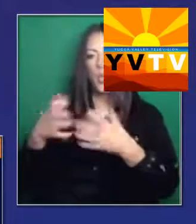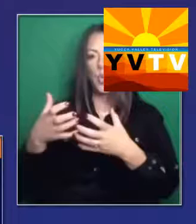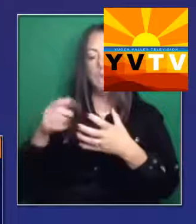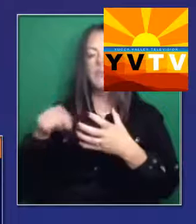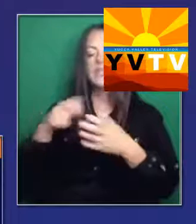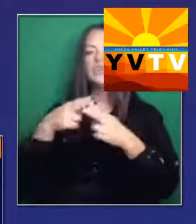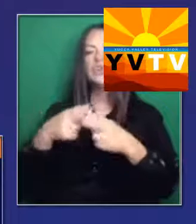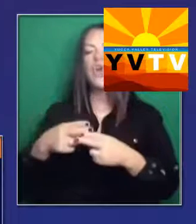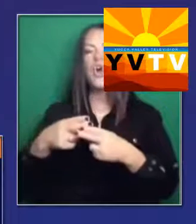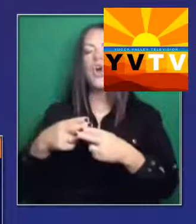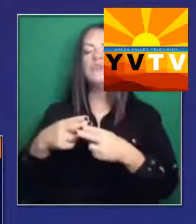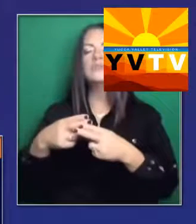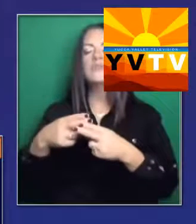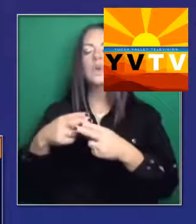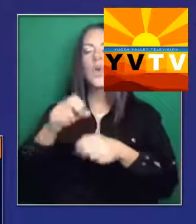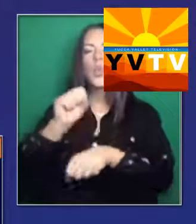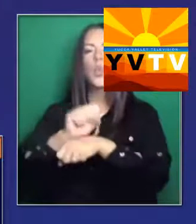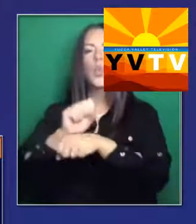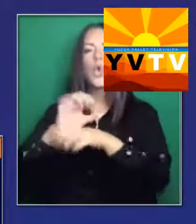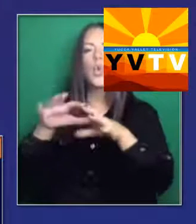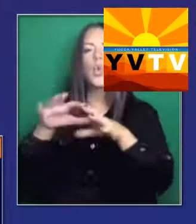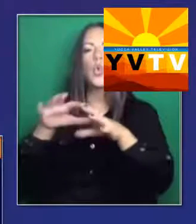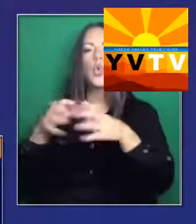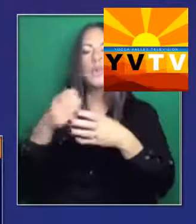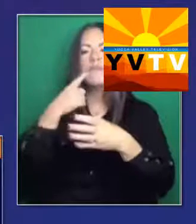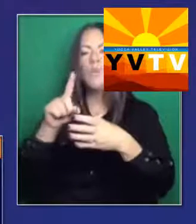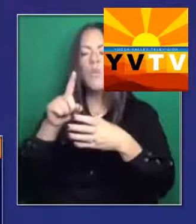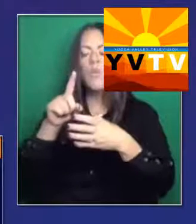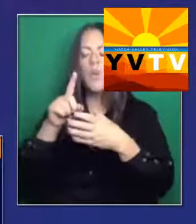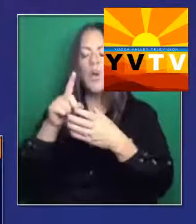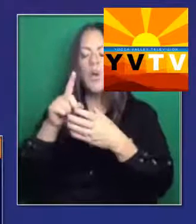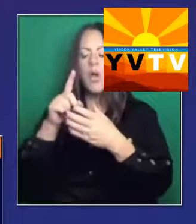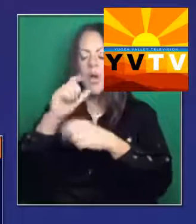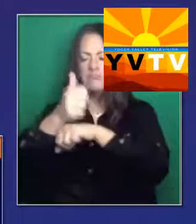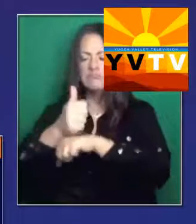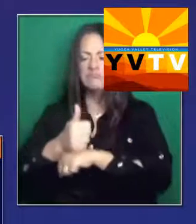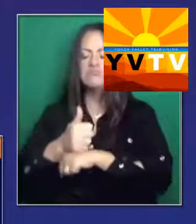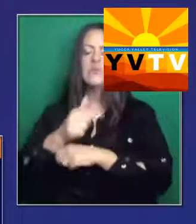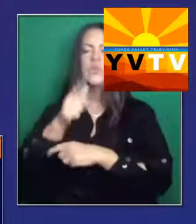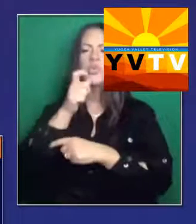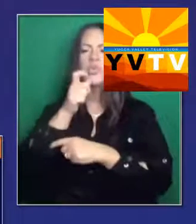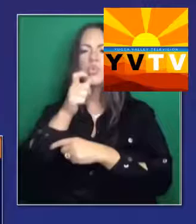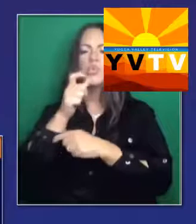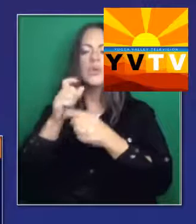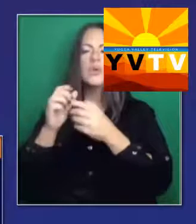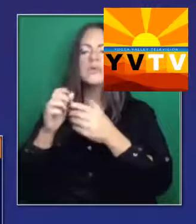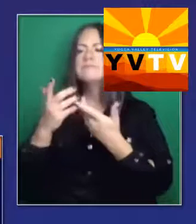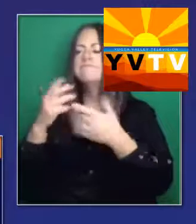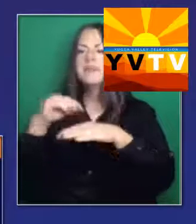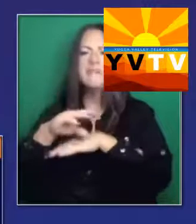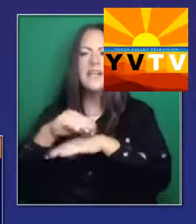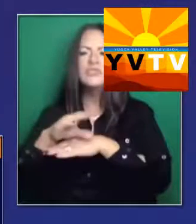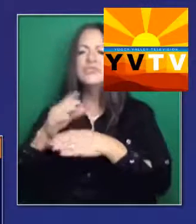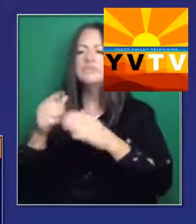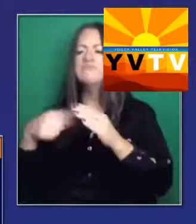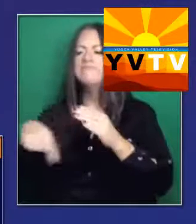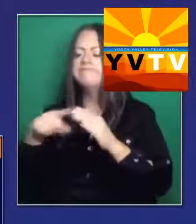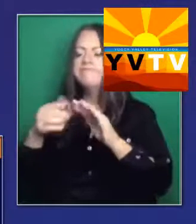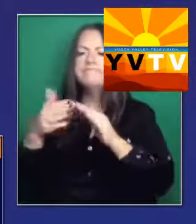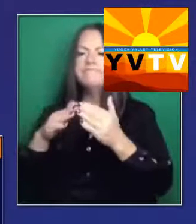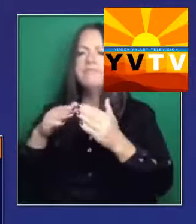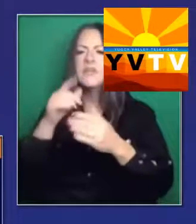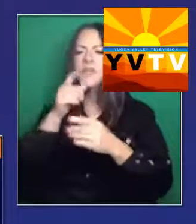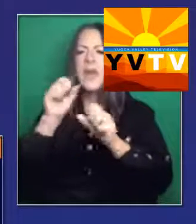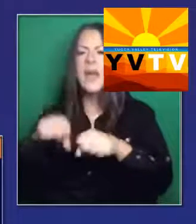consistently, and that is a smaller cohort of people than this community advisory committee of 60. That group is 16